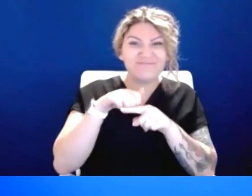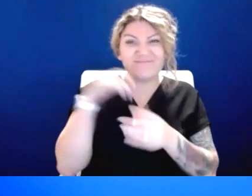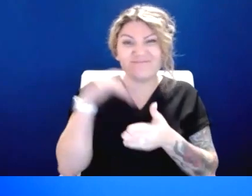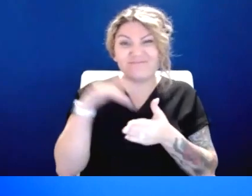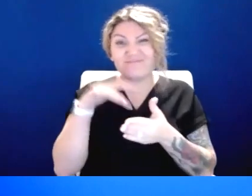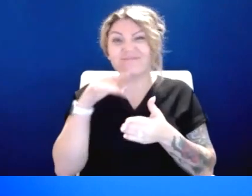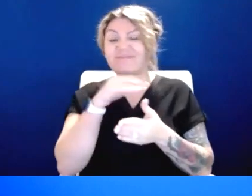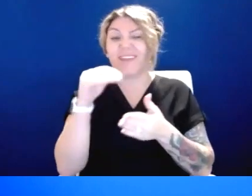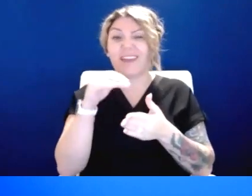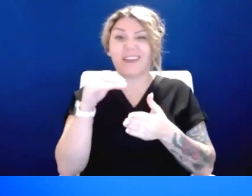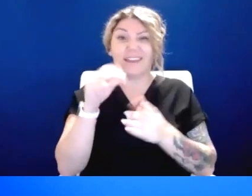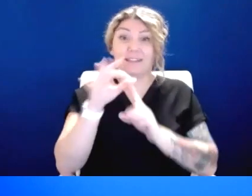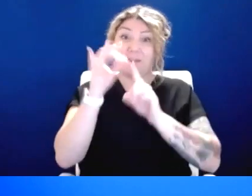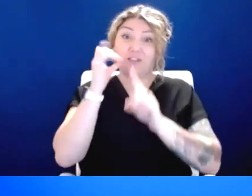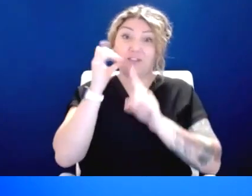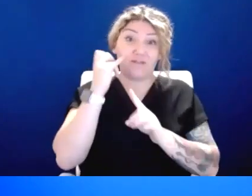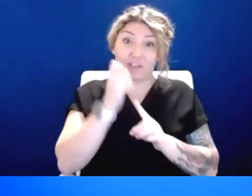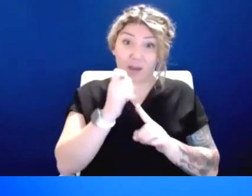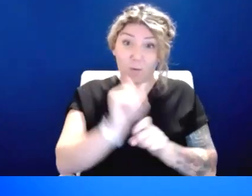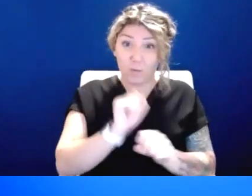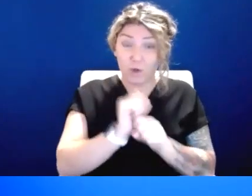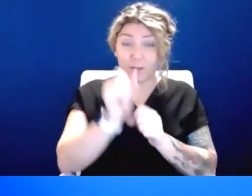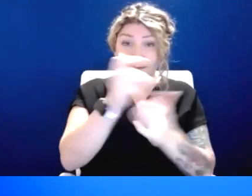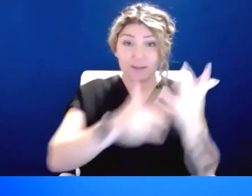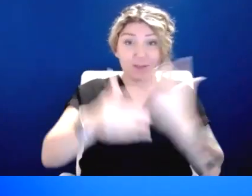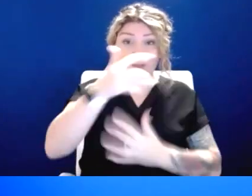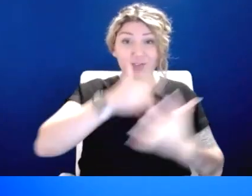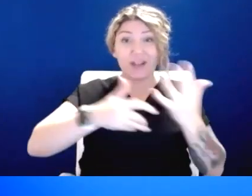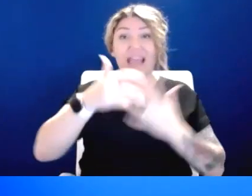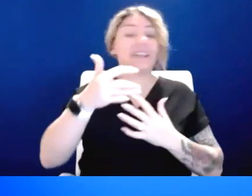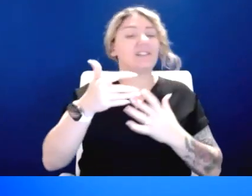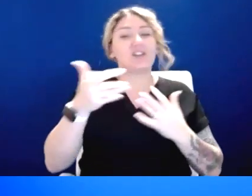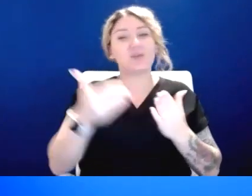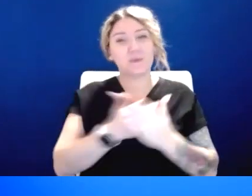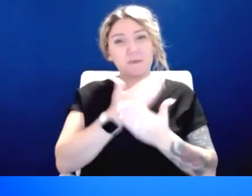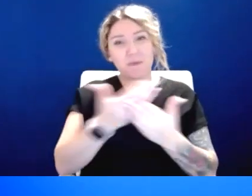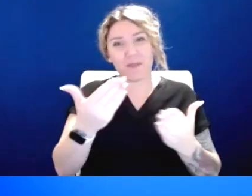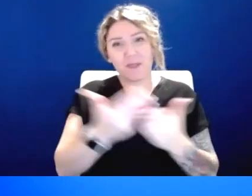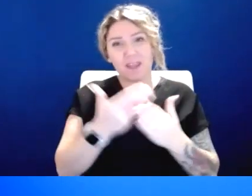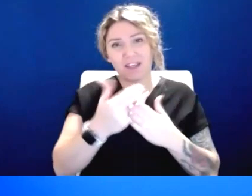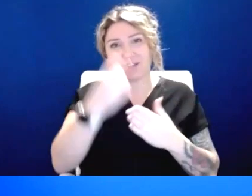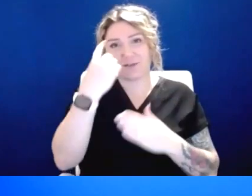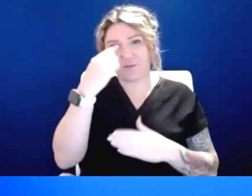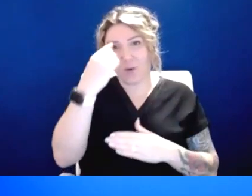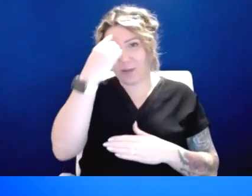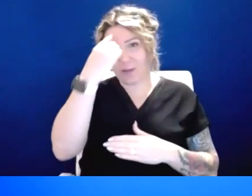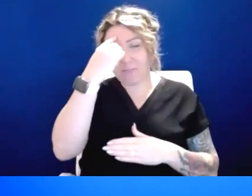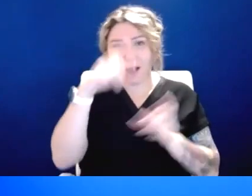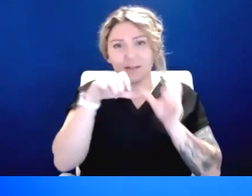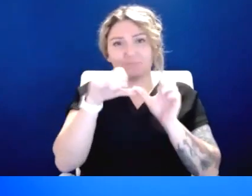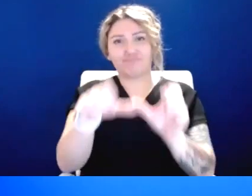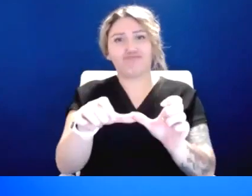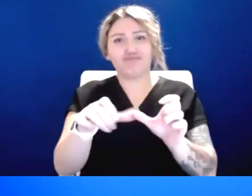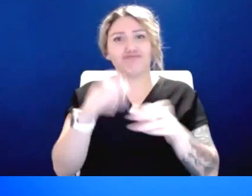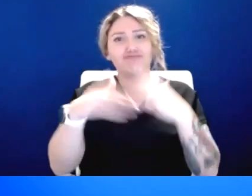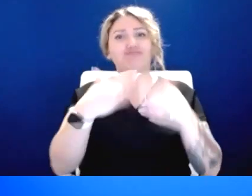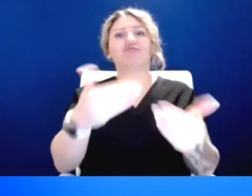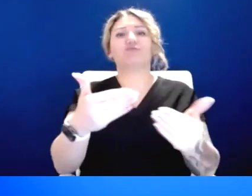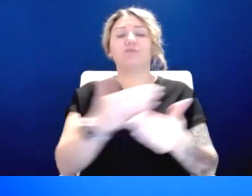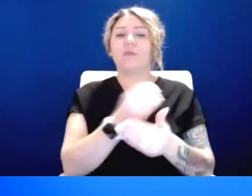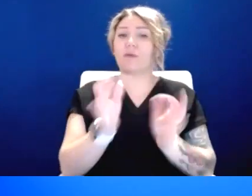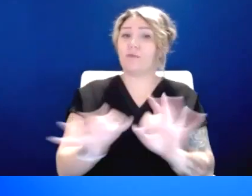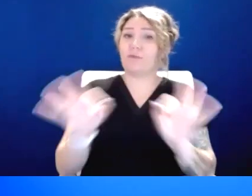working, socializing, doing new things to keep that mind going. And the other important part is make sure you take